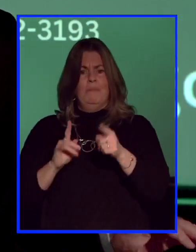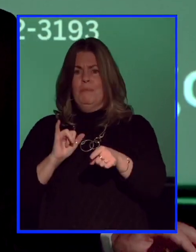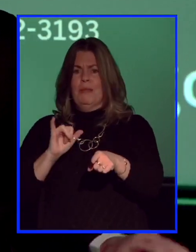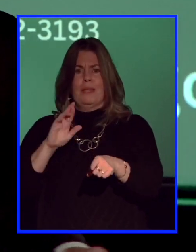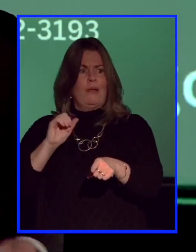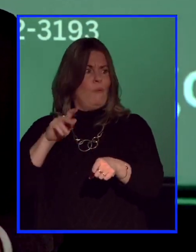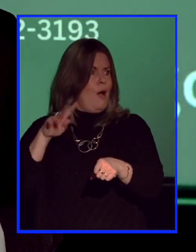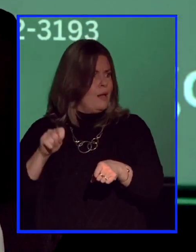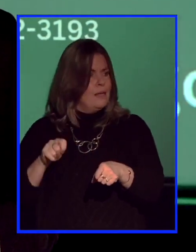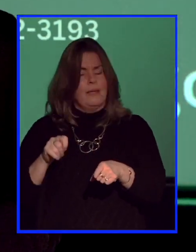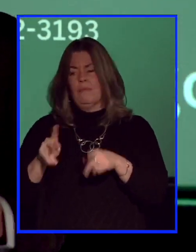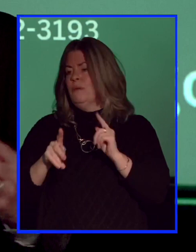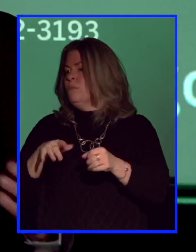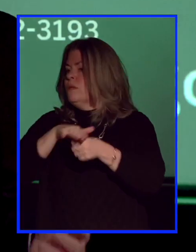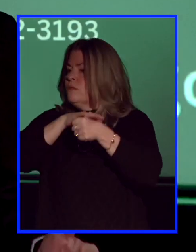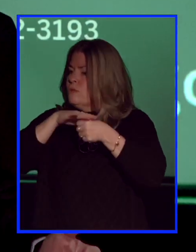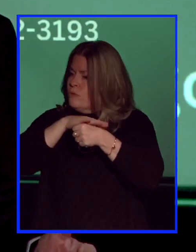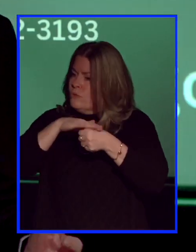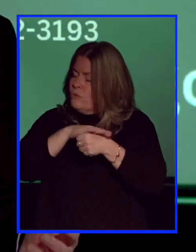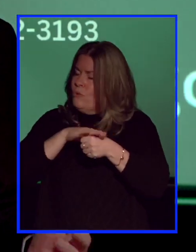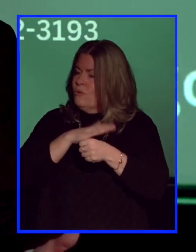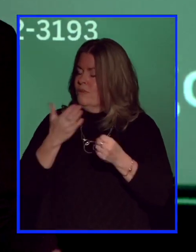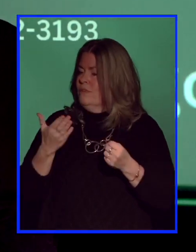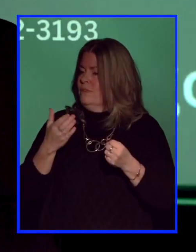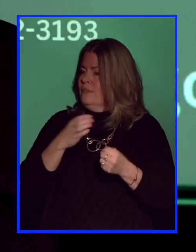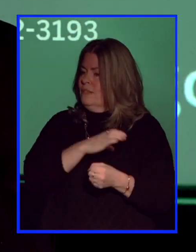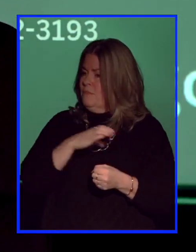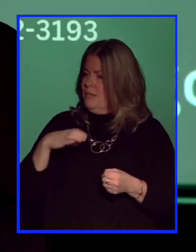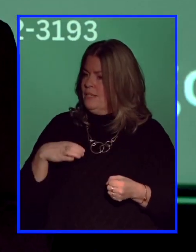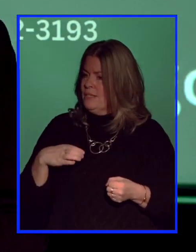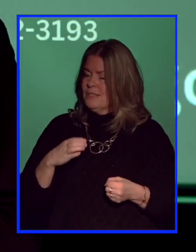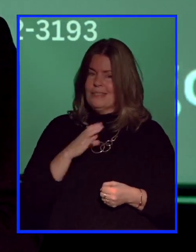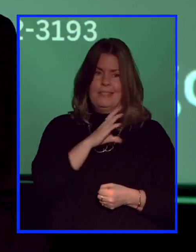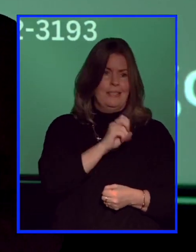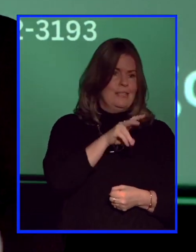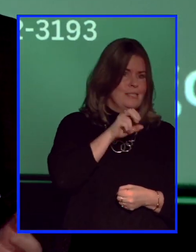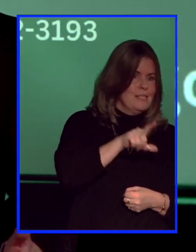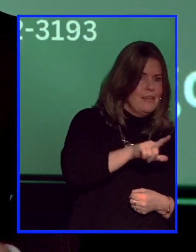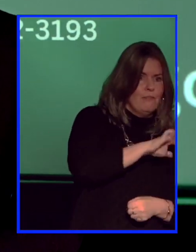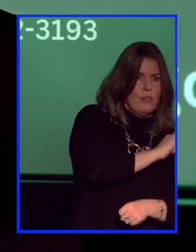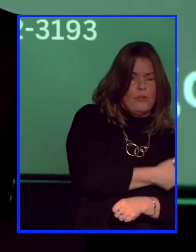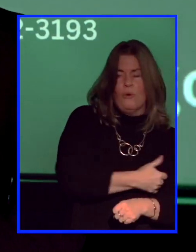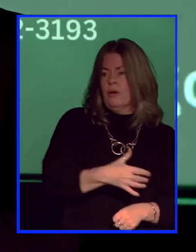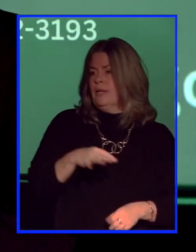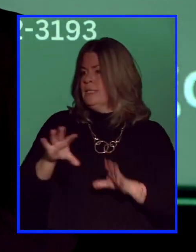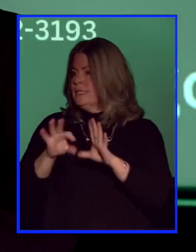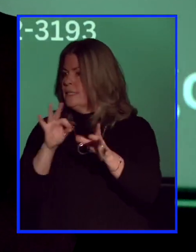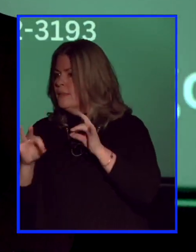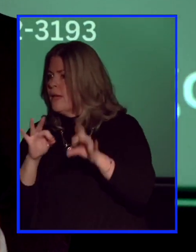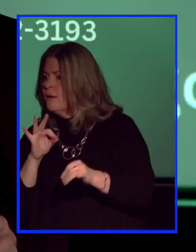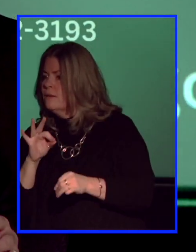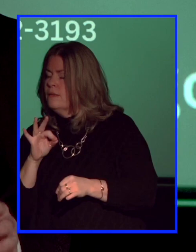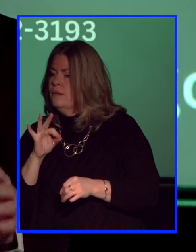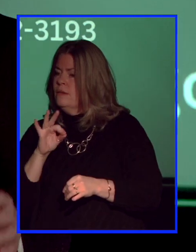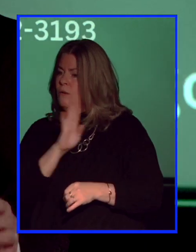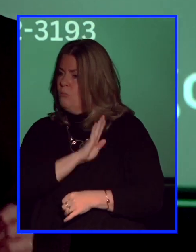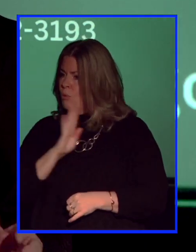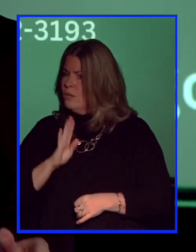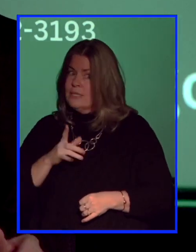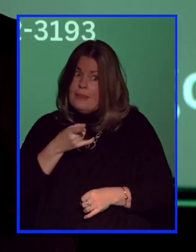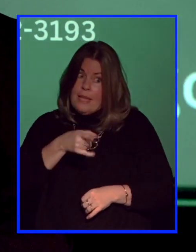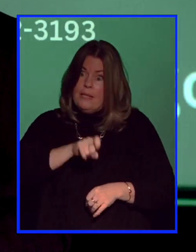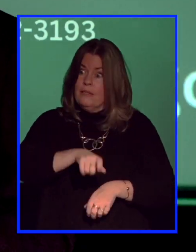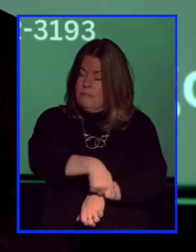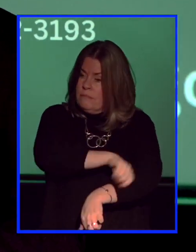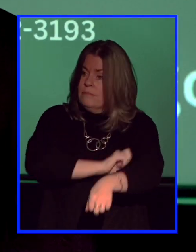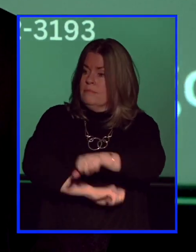the local communities who are on the boards of civil authority or on the boards of the select boards have to do that really,